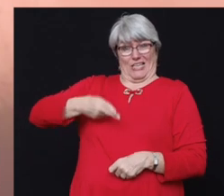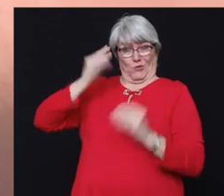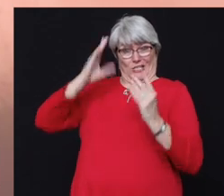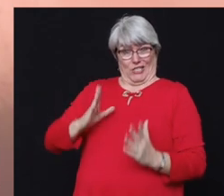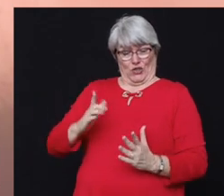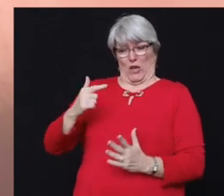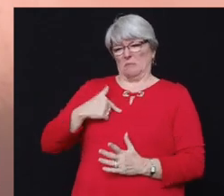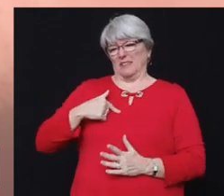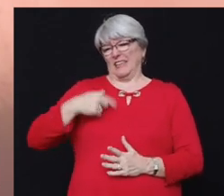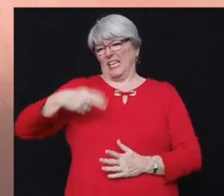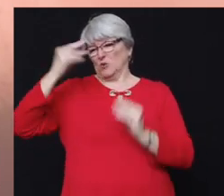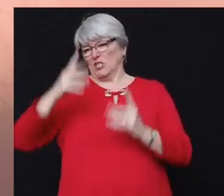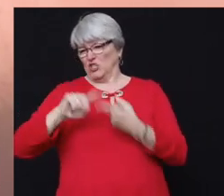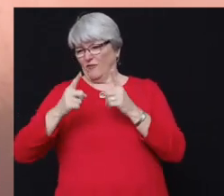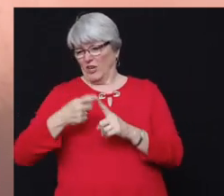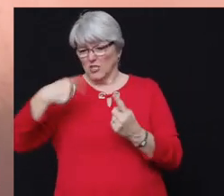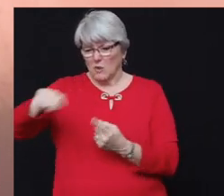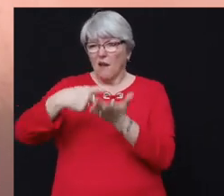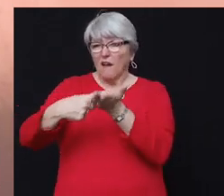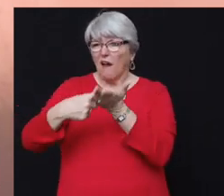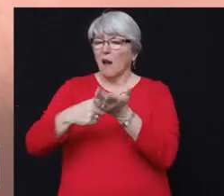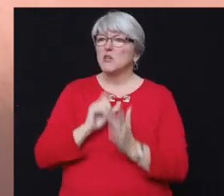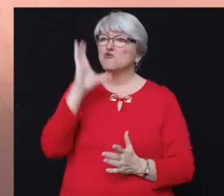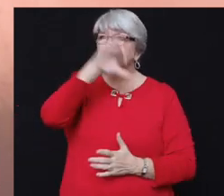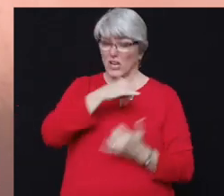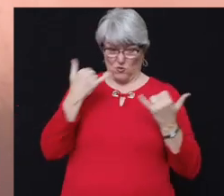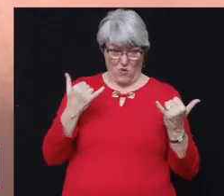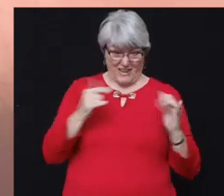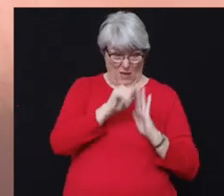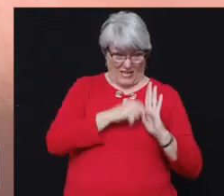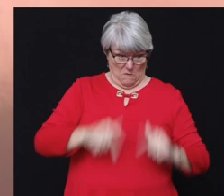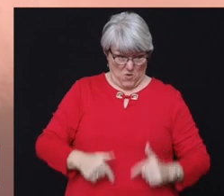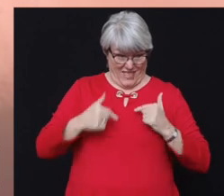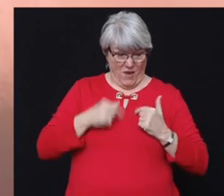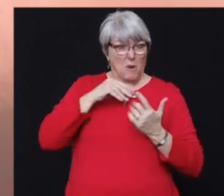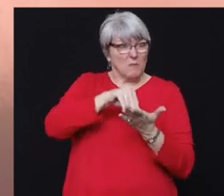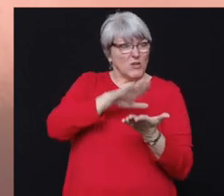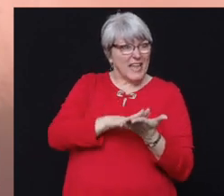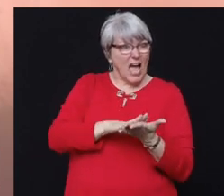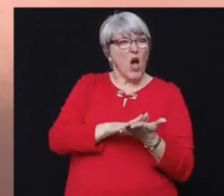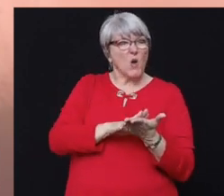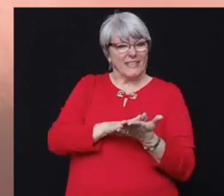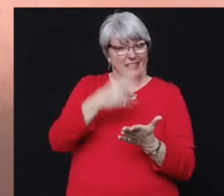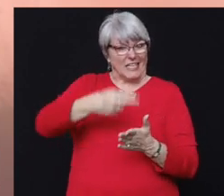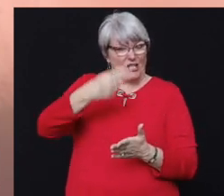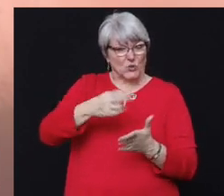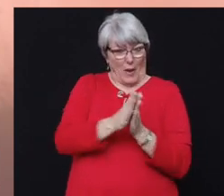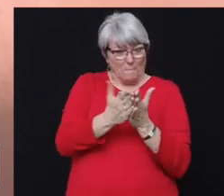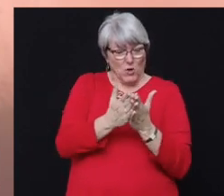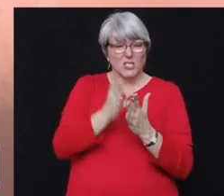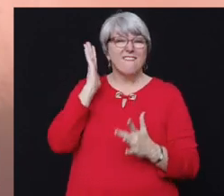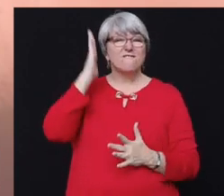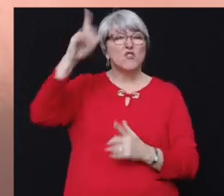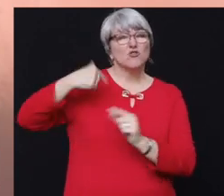friends, we've been saying, it's so strange because this will be put in history textbooks. And future generations will remember the global